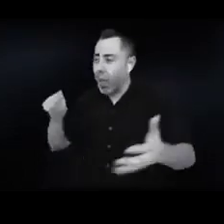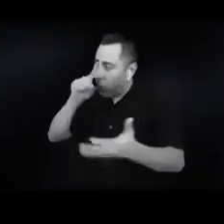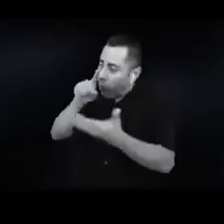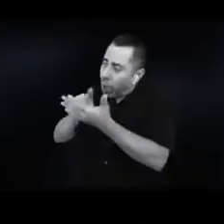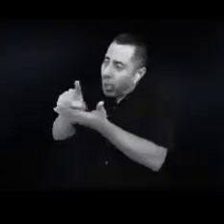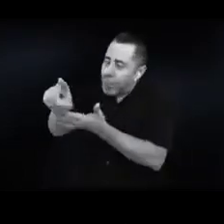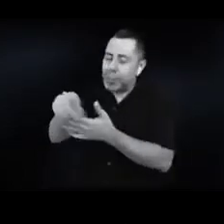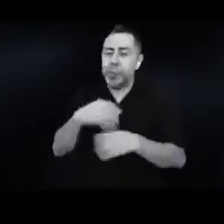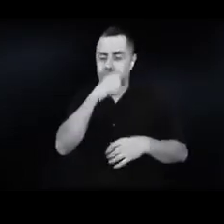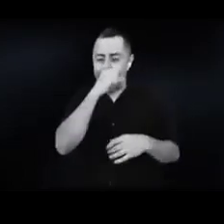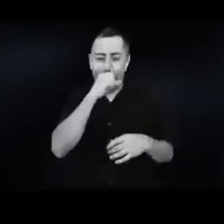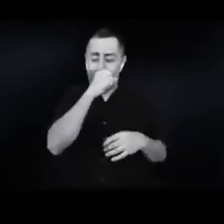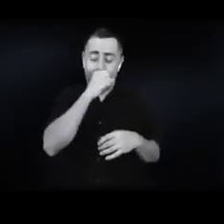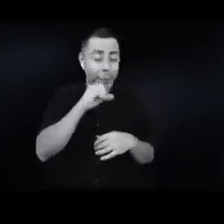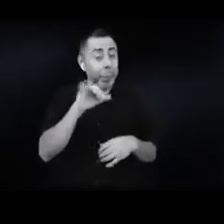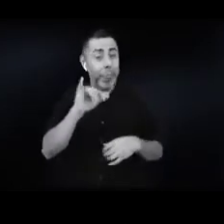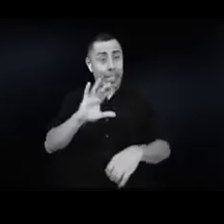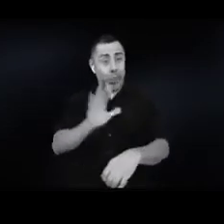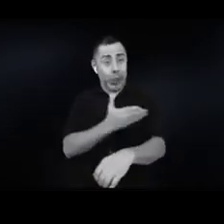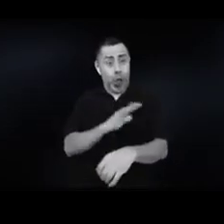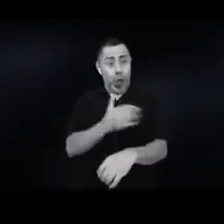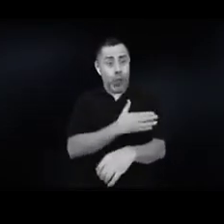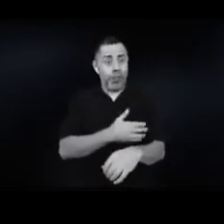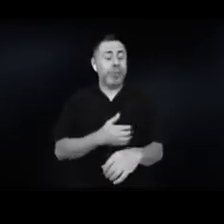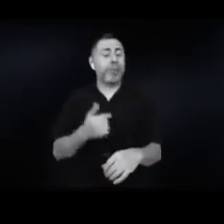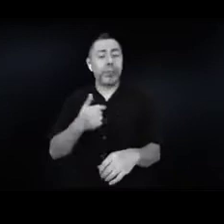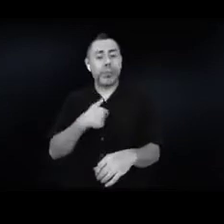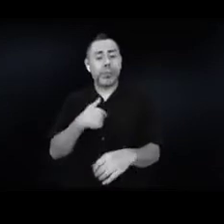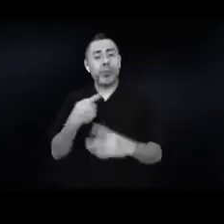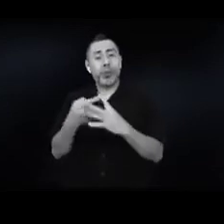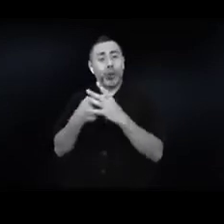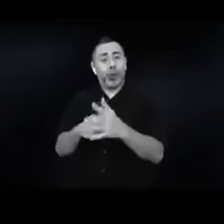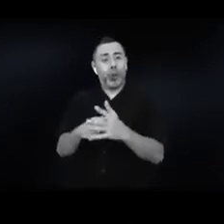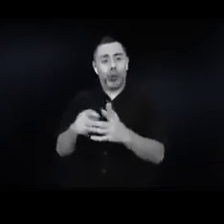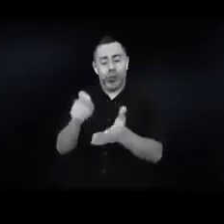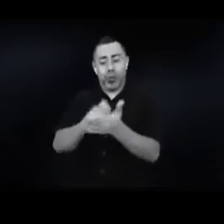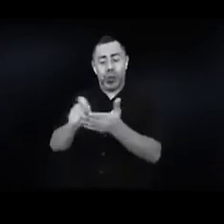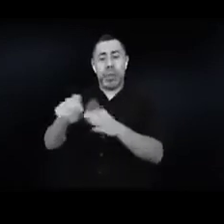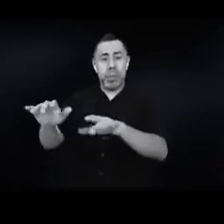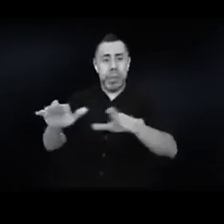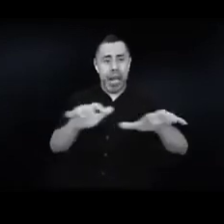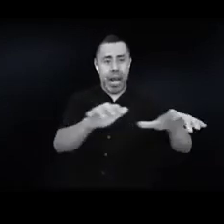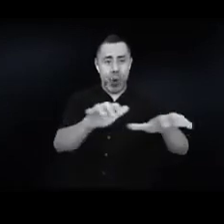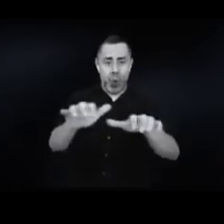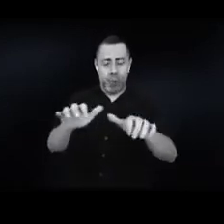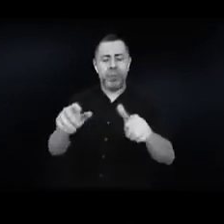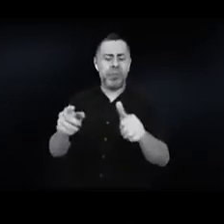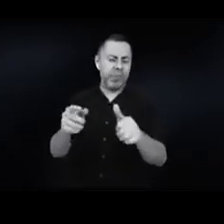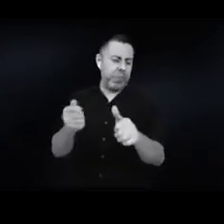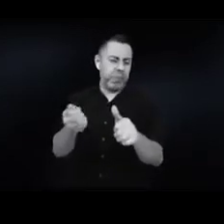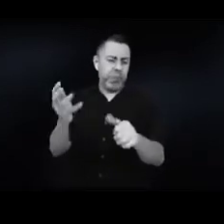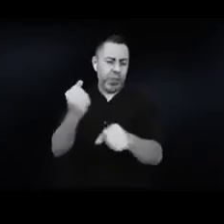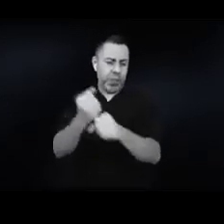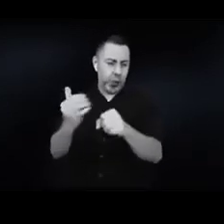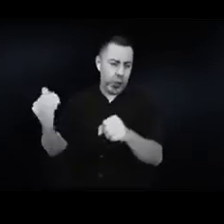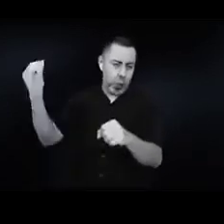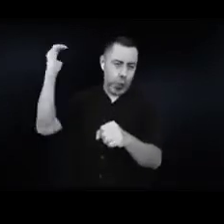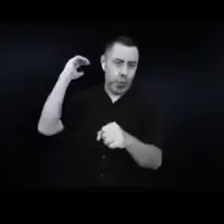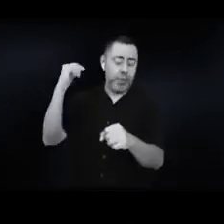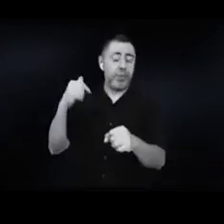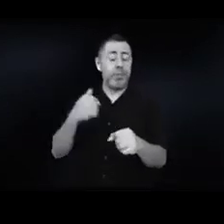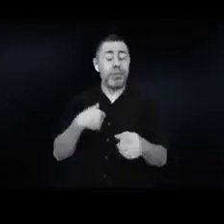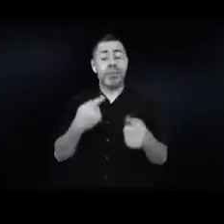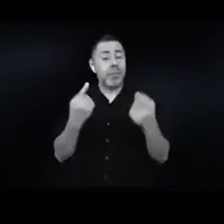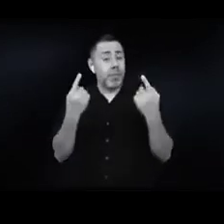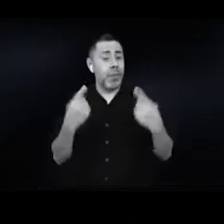Hopelessly Loving You is a song that I started on the piano a few years back. And then I was over in Europe